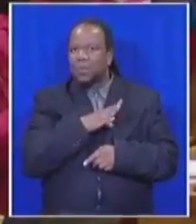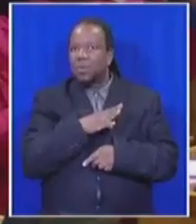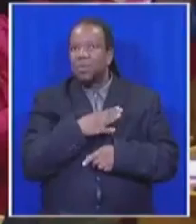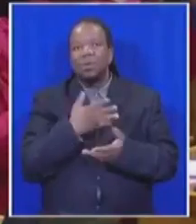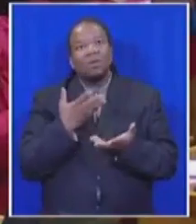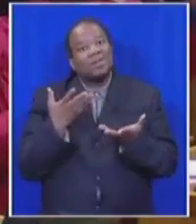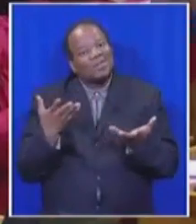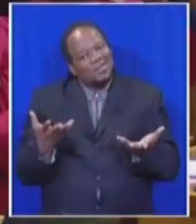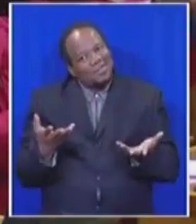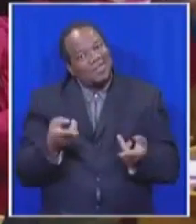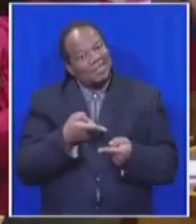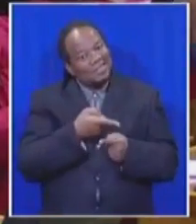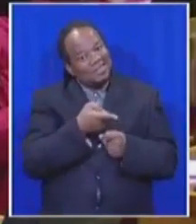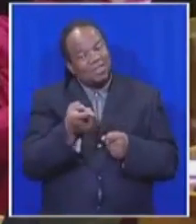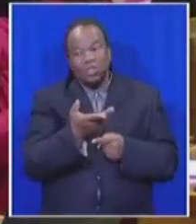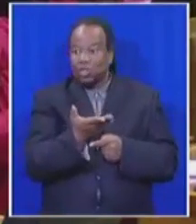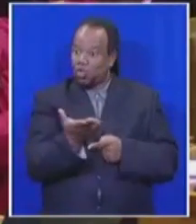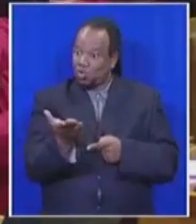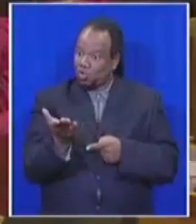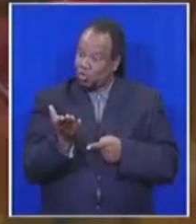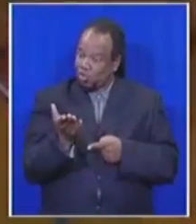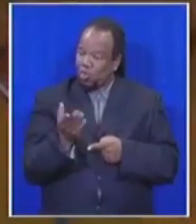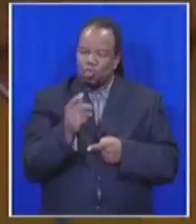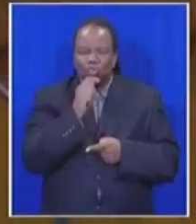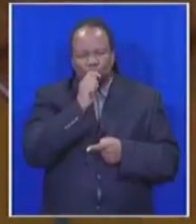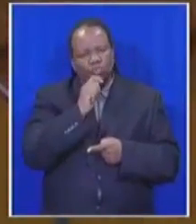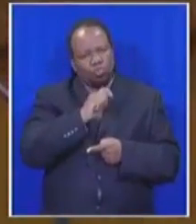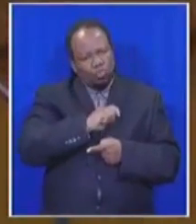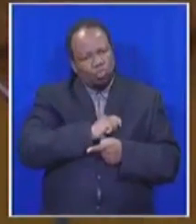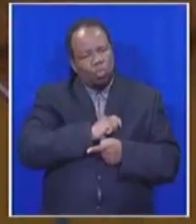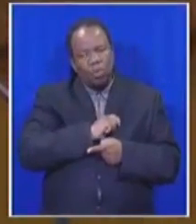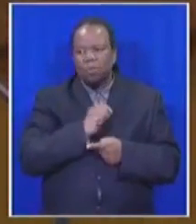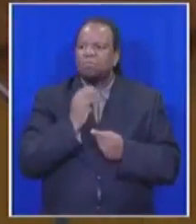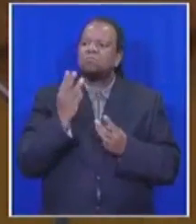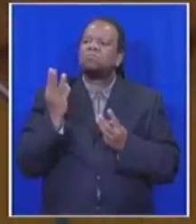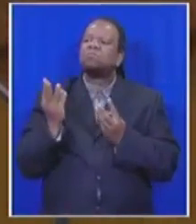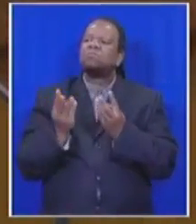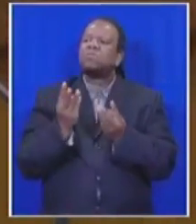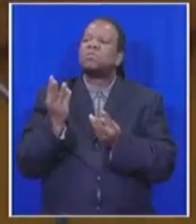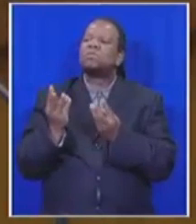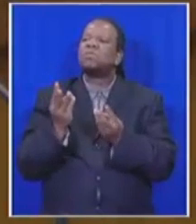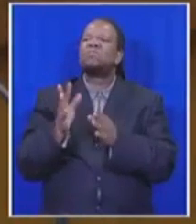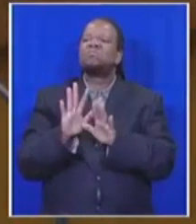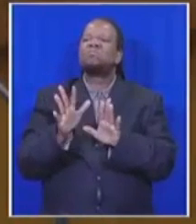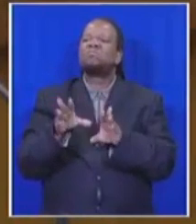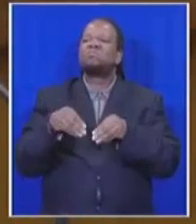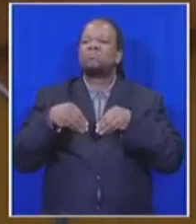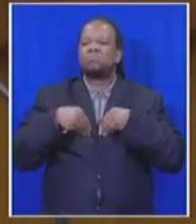This demonstrates beyond a shadow of a doubt that our people deplore and reject the